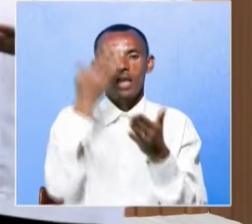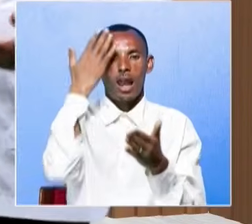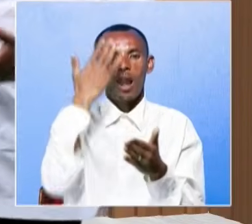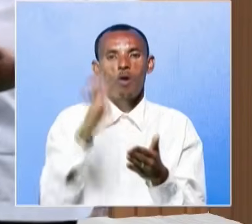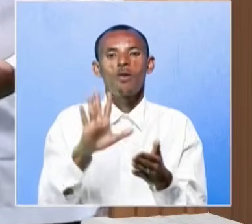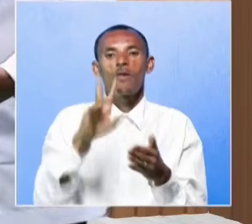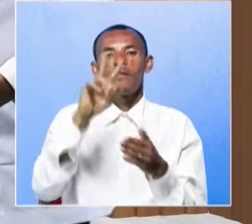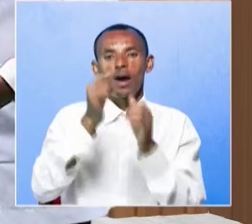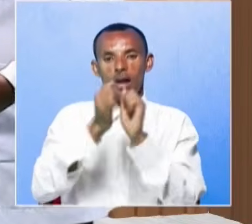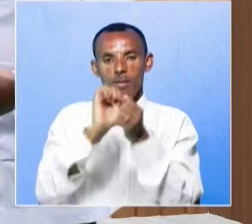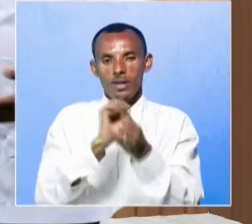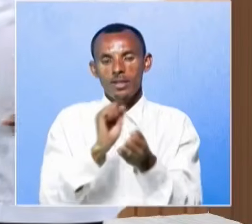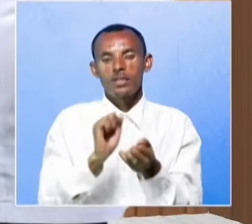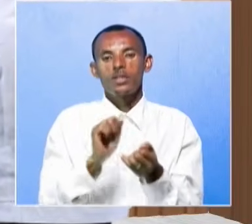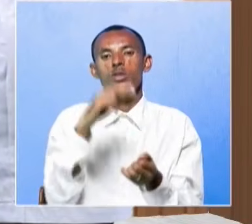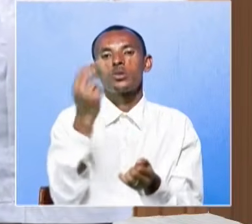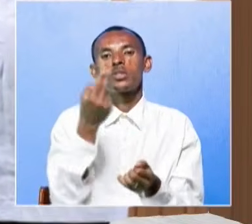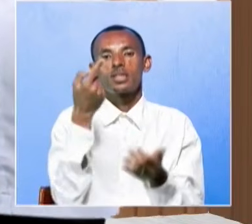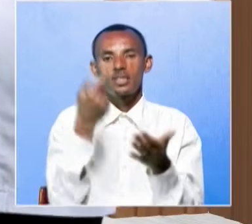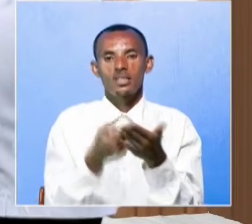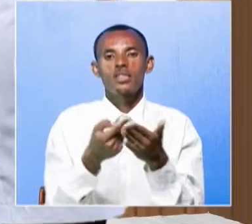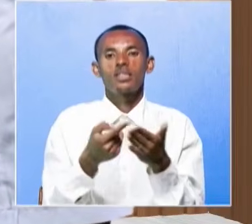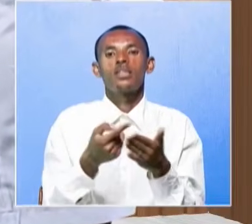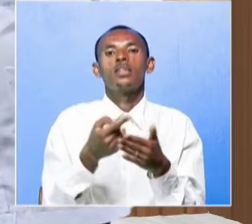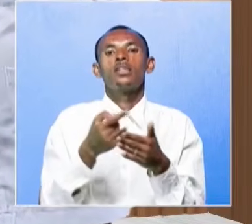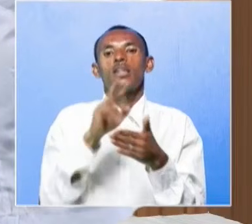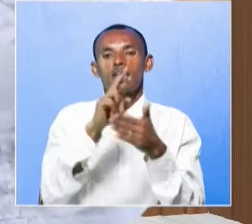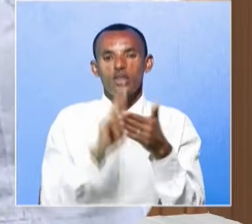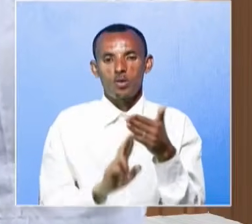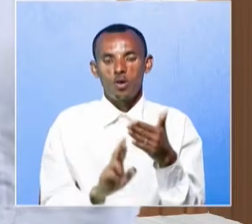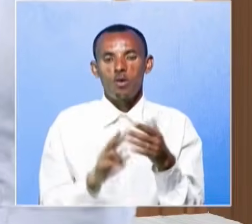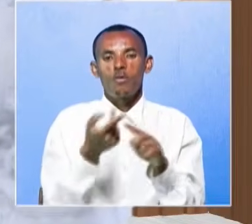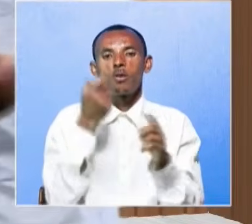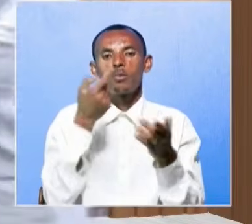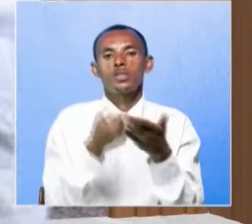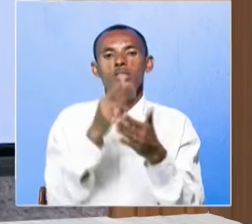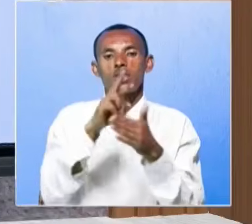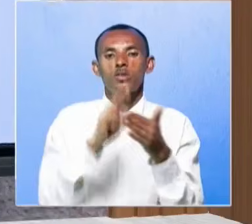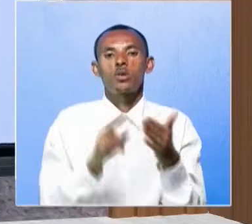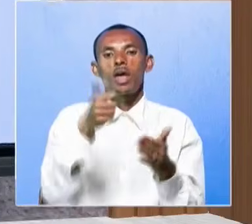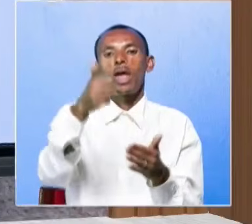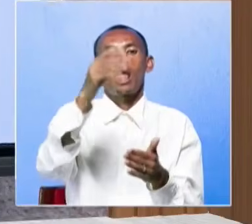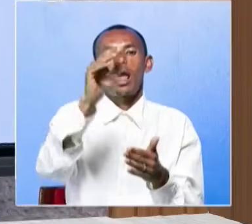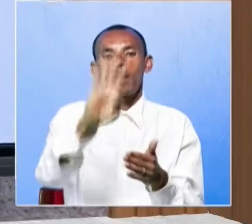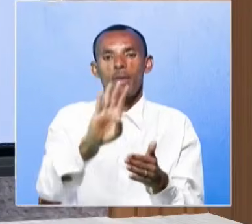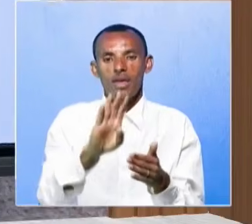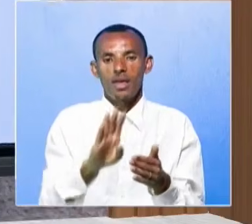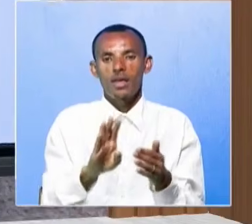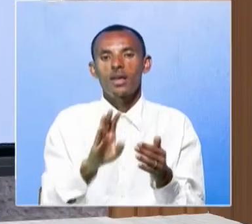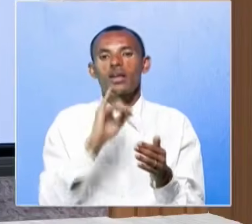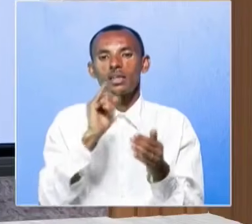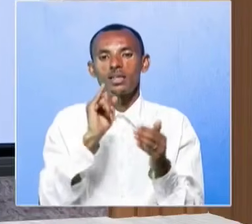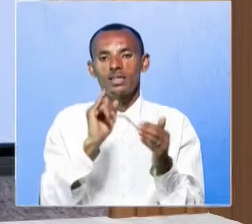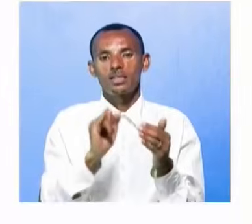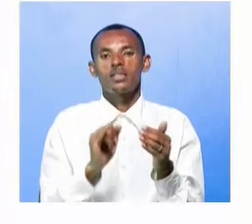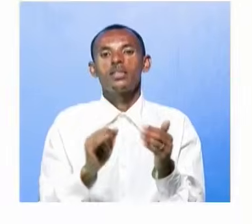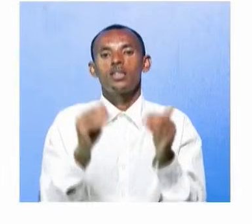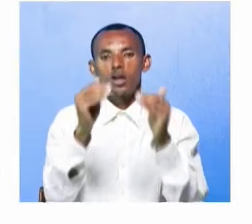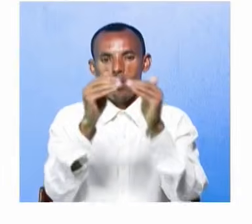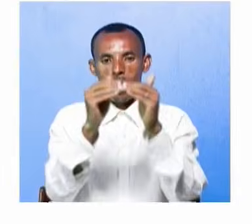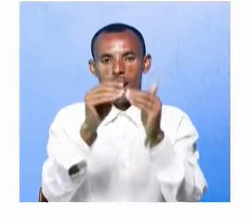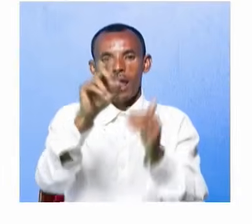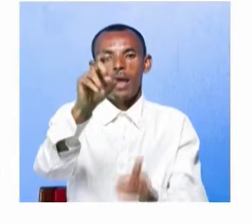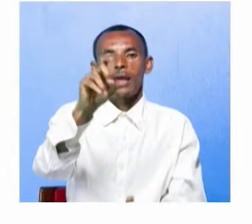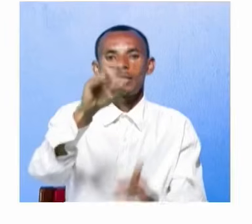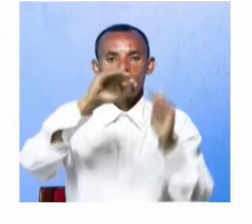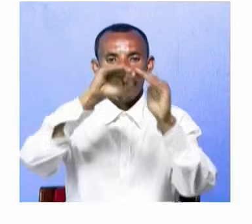variables by taking these ratios, okay? From this ratio, AB is x minus 2, AB is